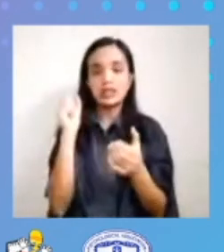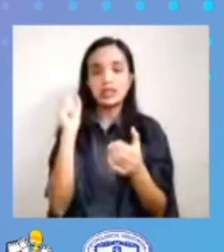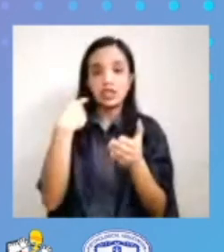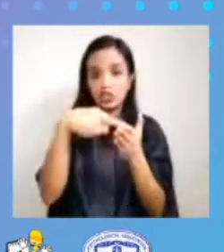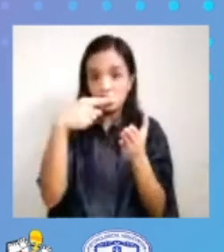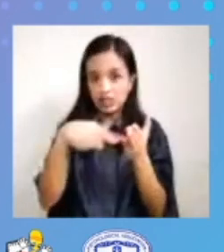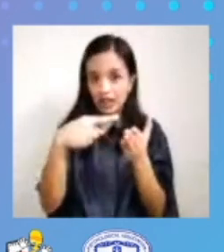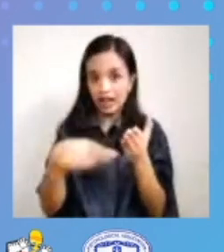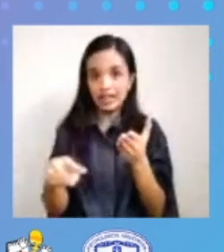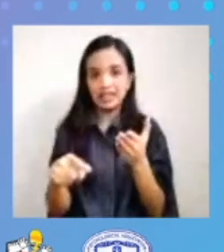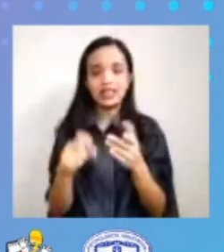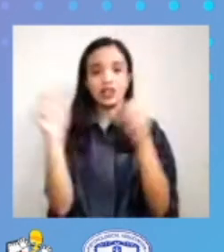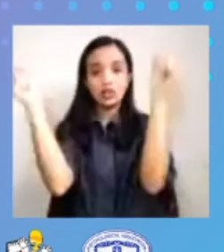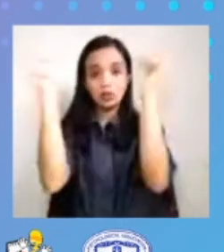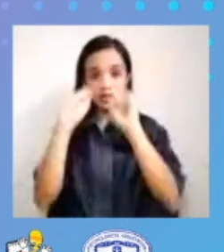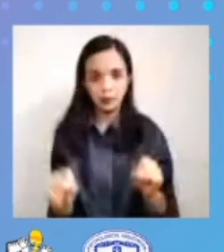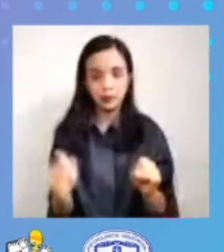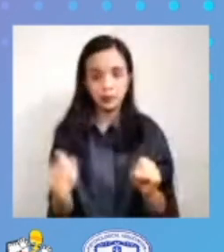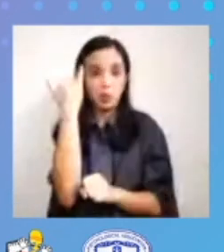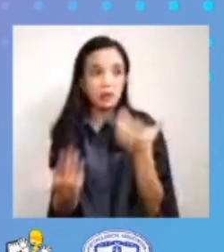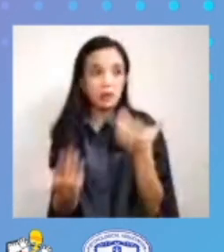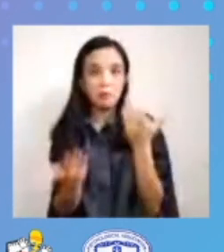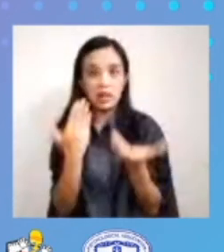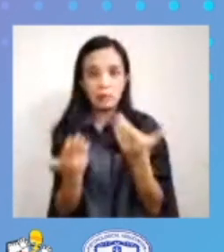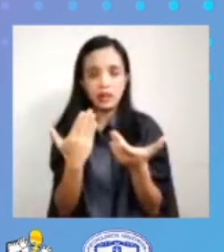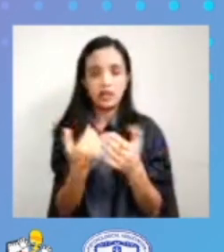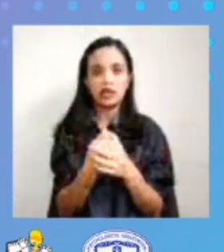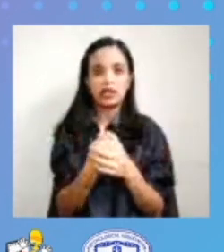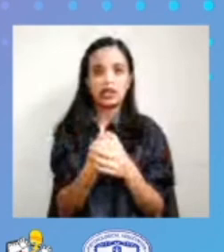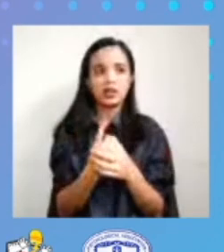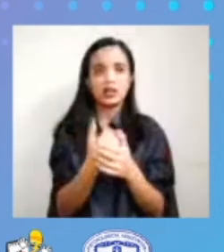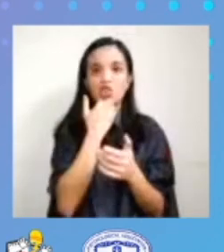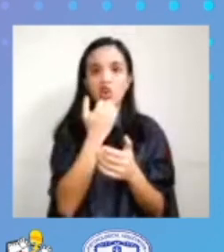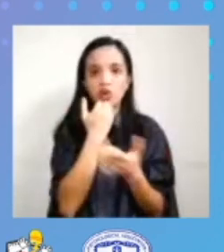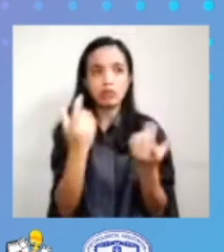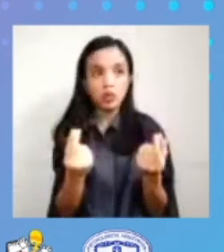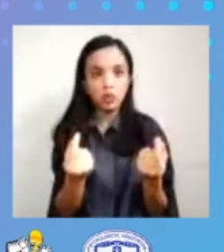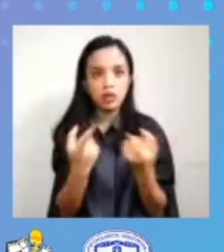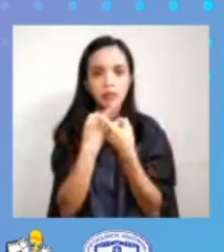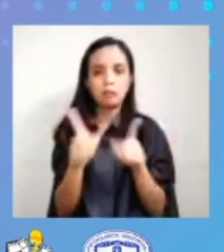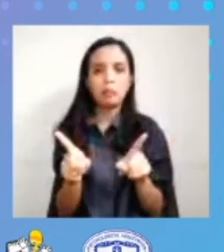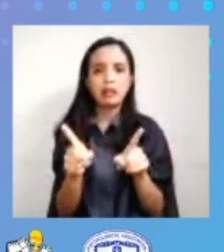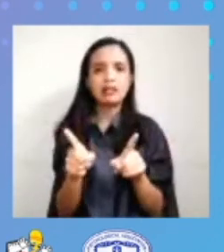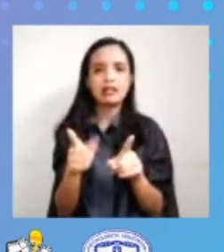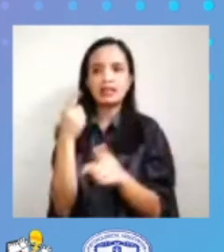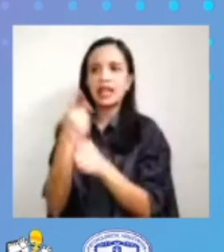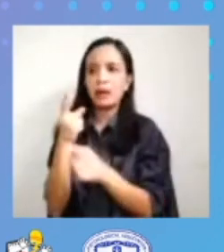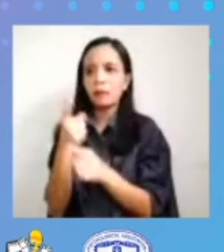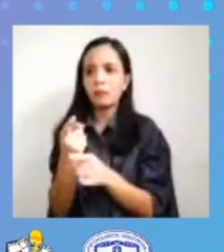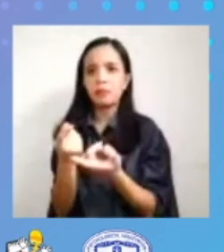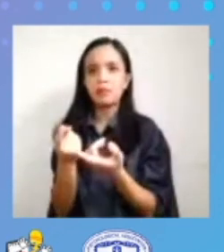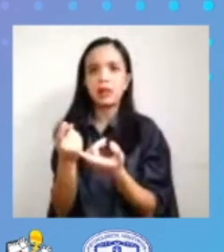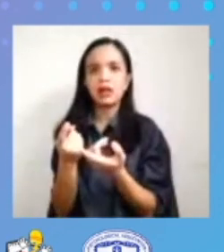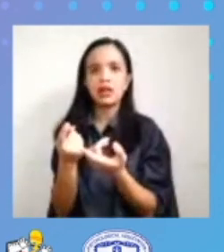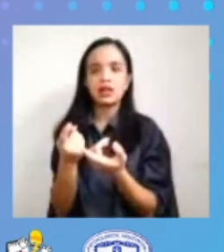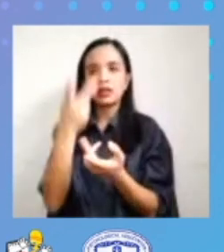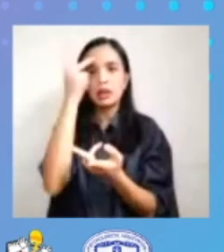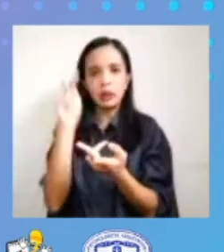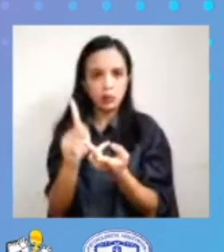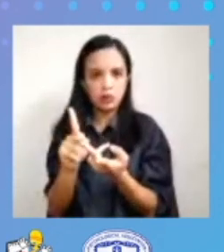know if there is an exercise regimen for those who suffered from stroke. Ay, paano po ba ito, Coach Enzo and